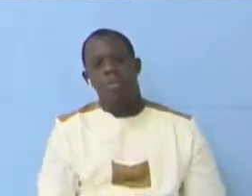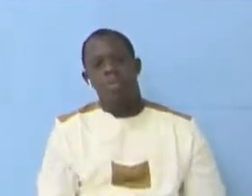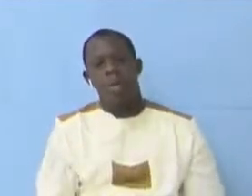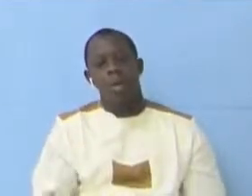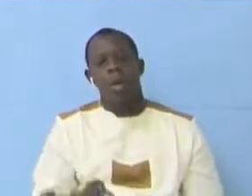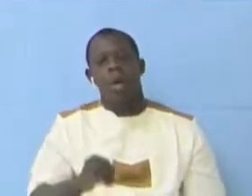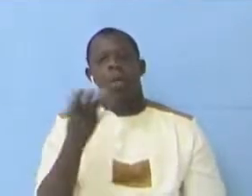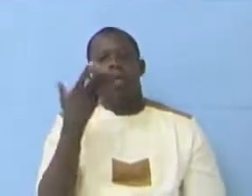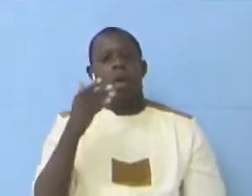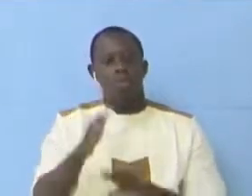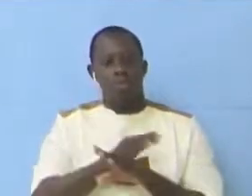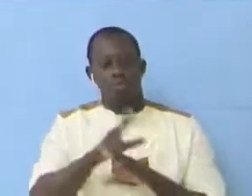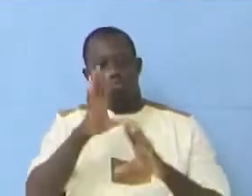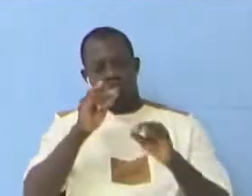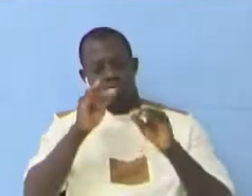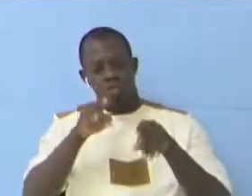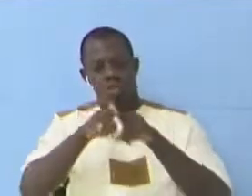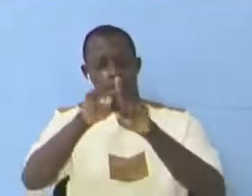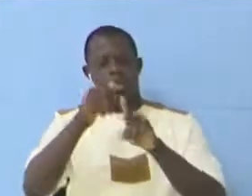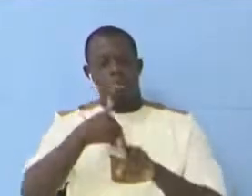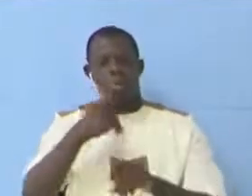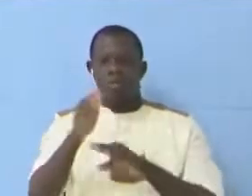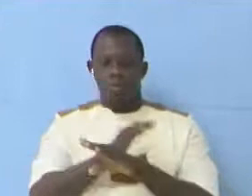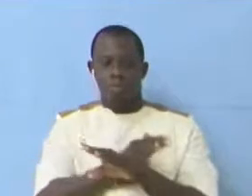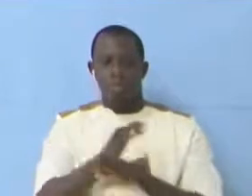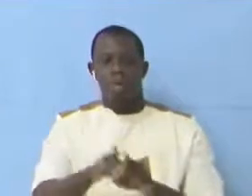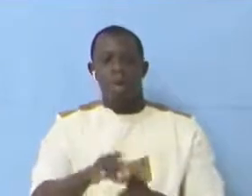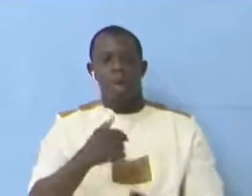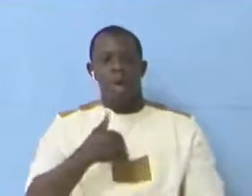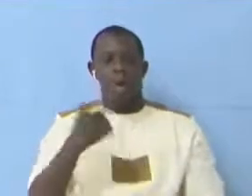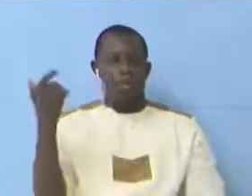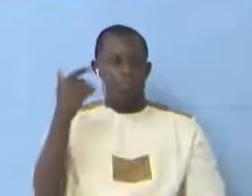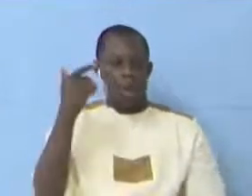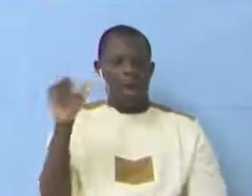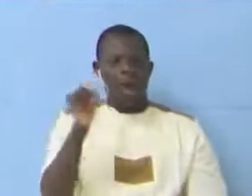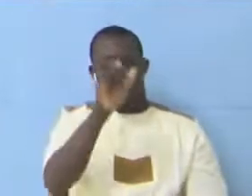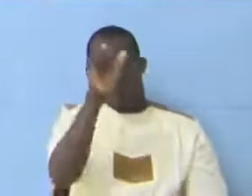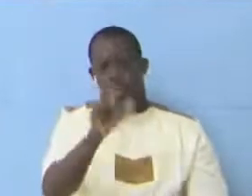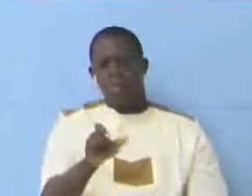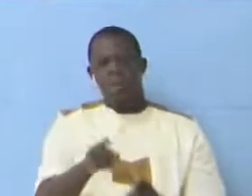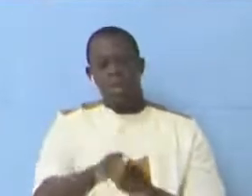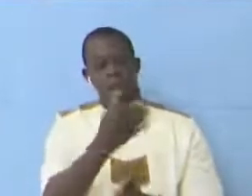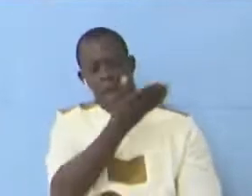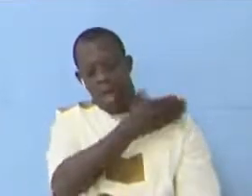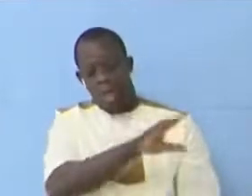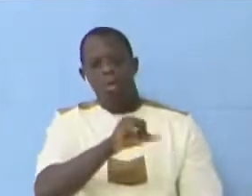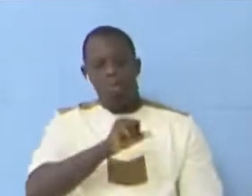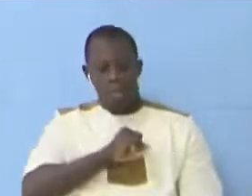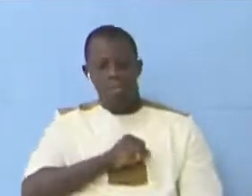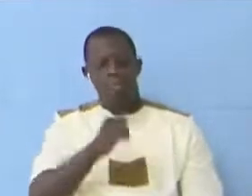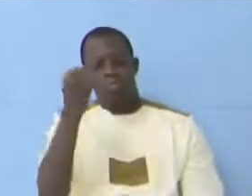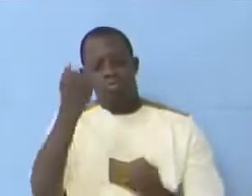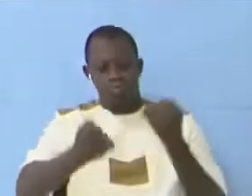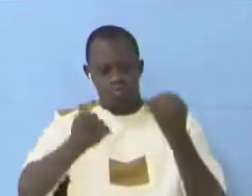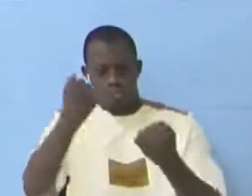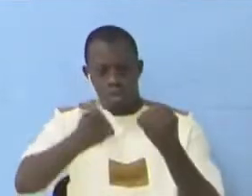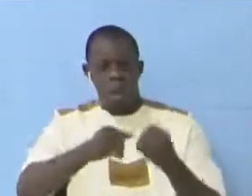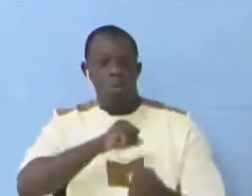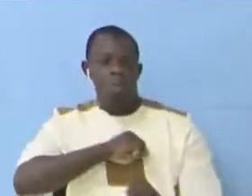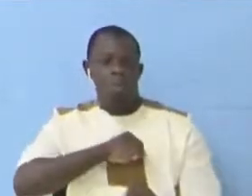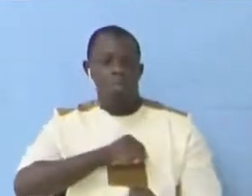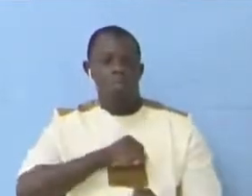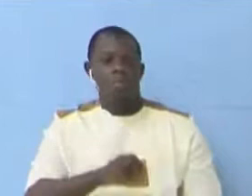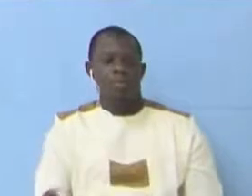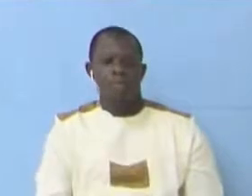As he was talking to me, I heard somebody telling him, allow him to drive his car.